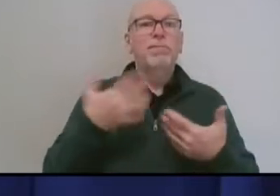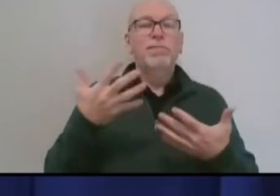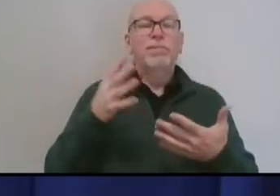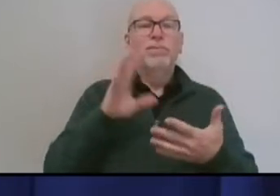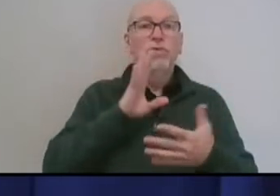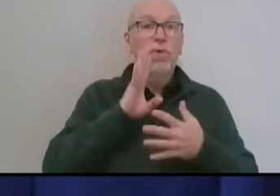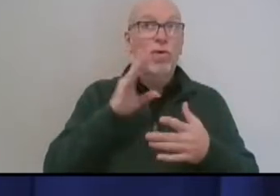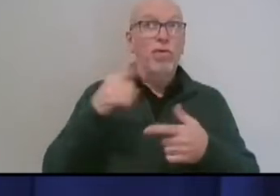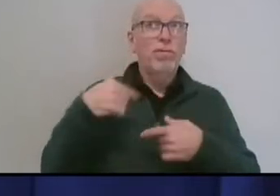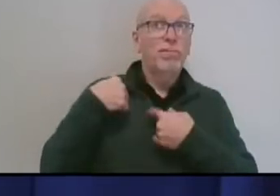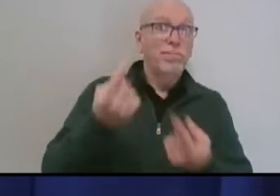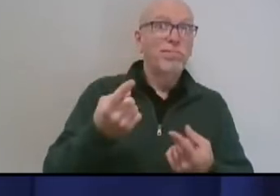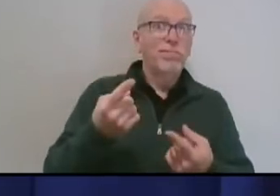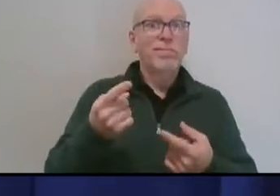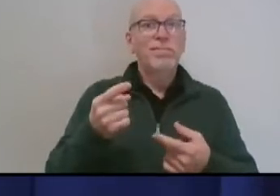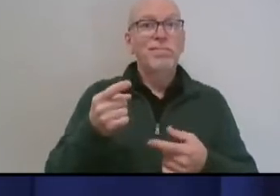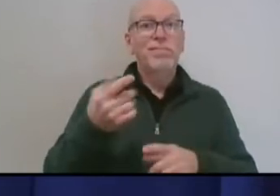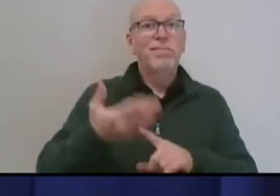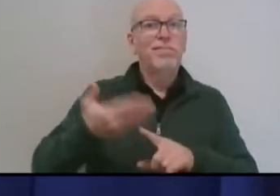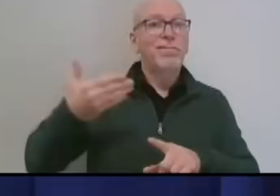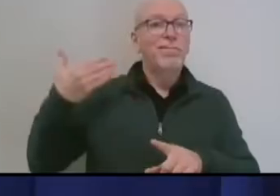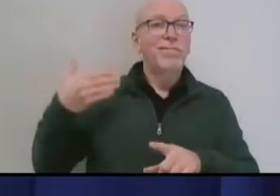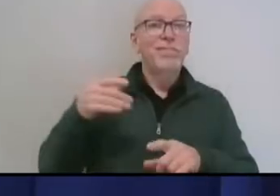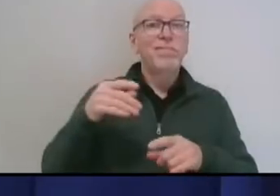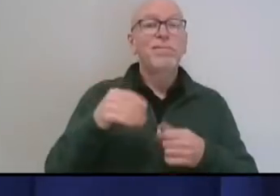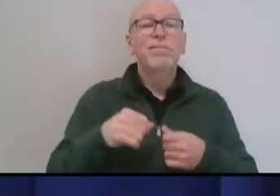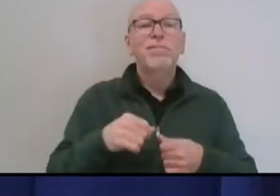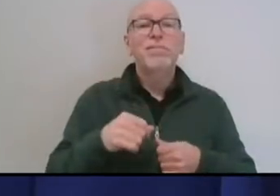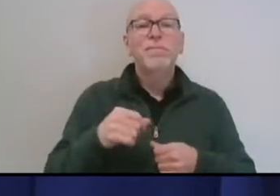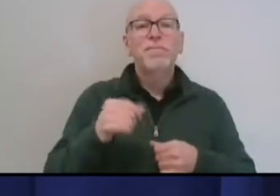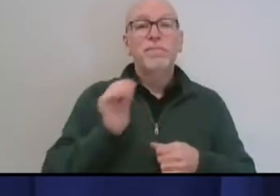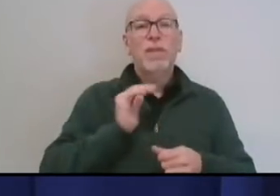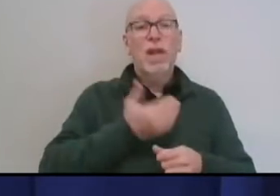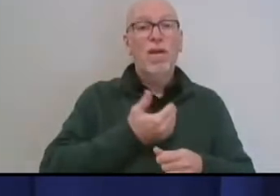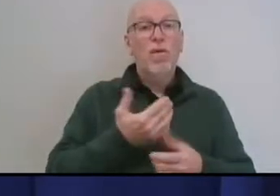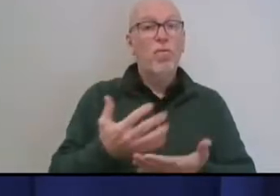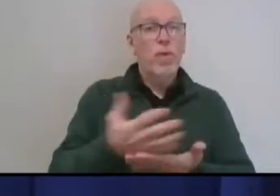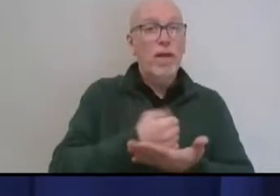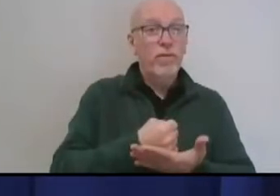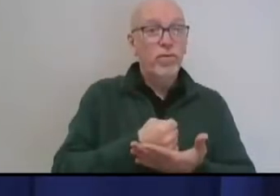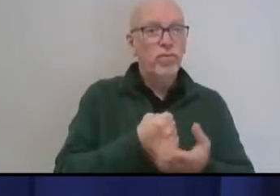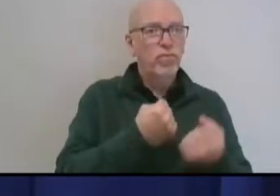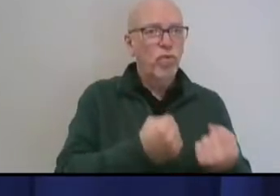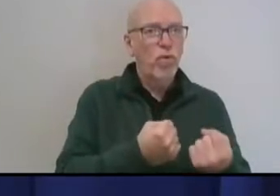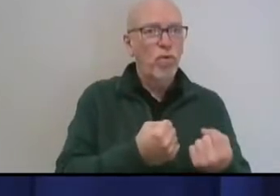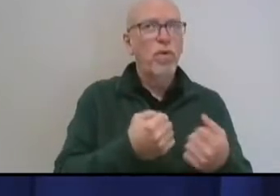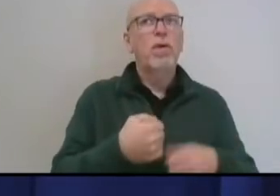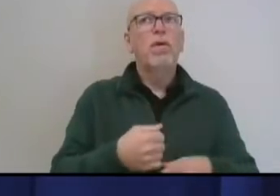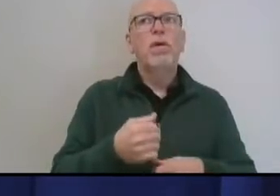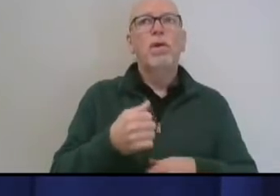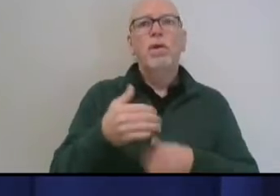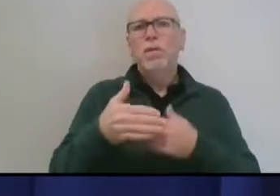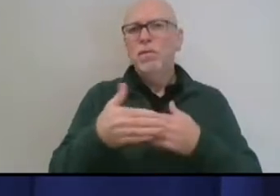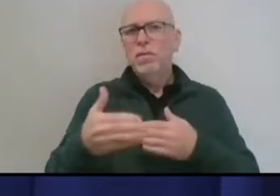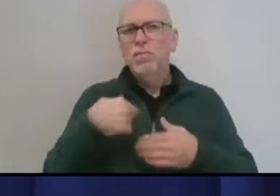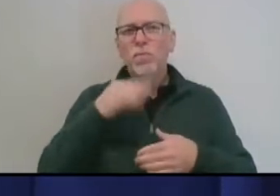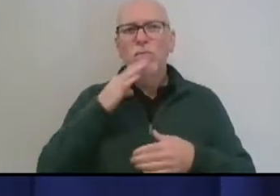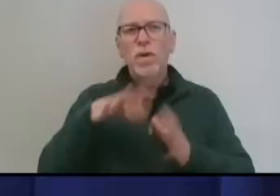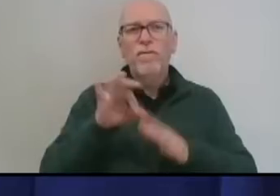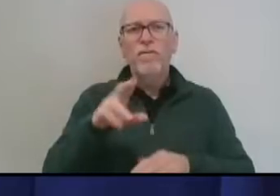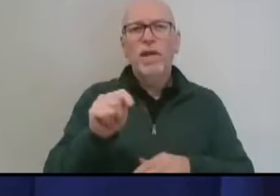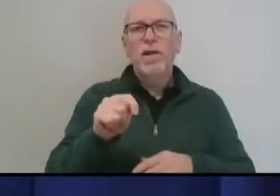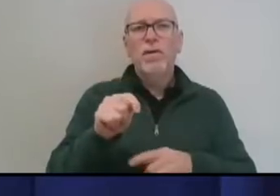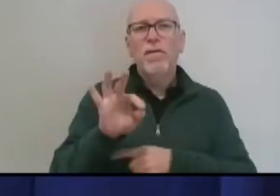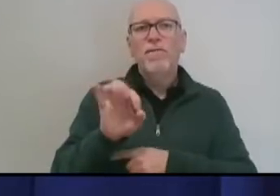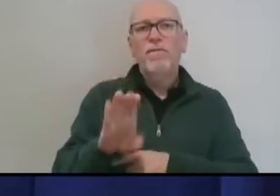about in previous huddles. Our revenues are looking strong. We'll soon know about